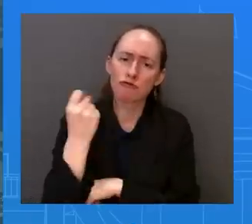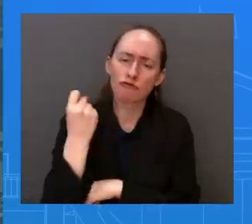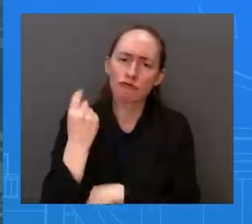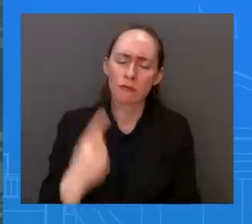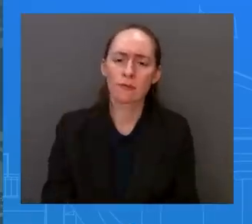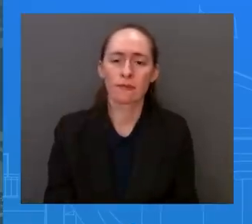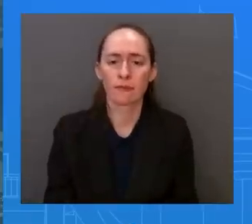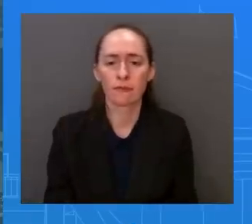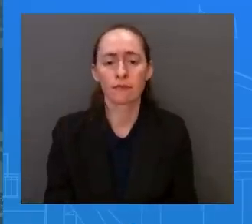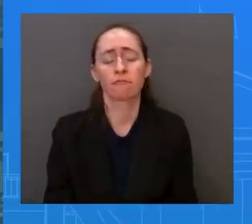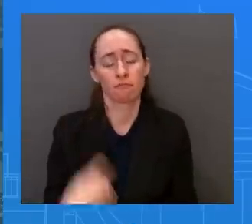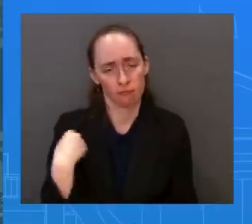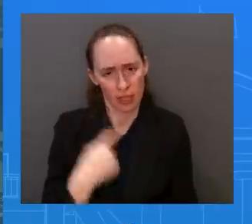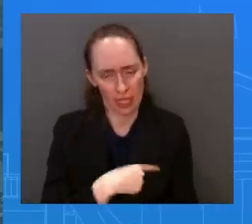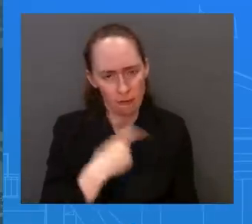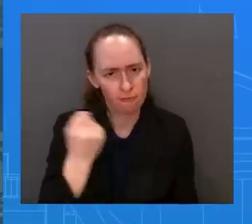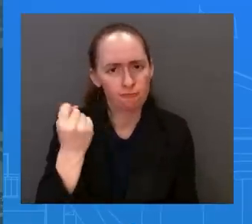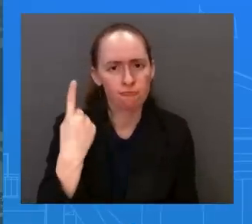people